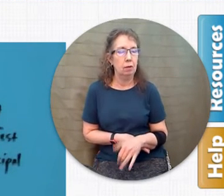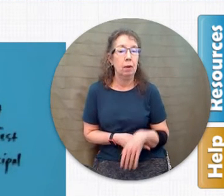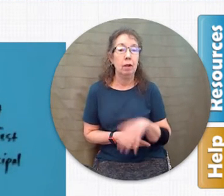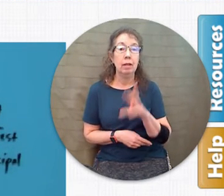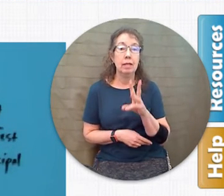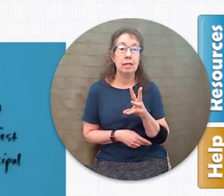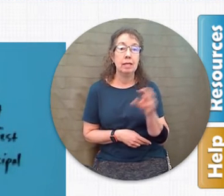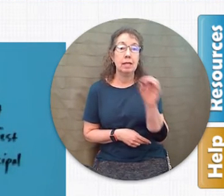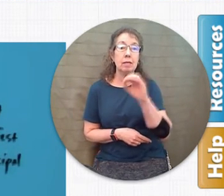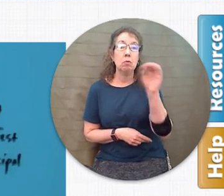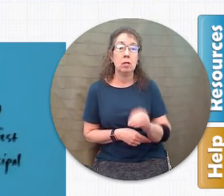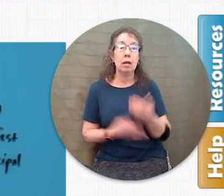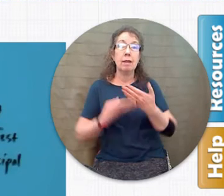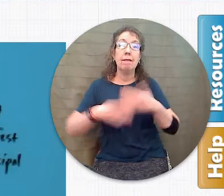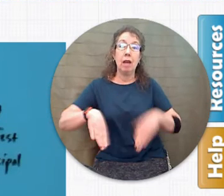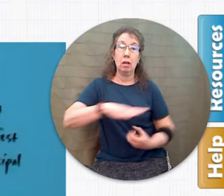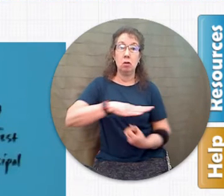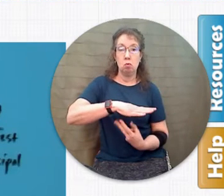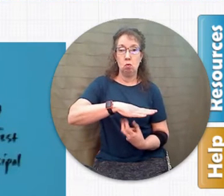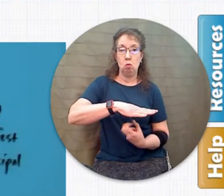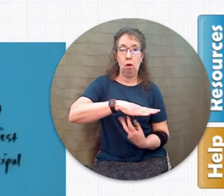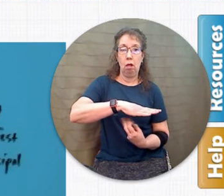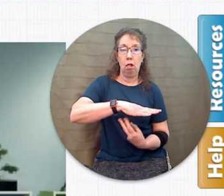we divide it by 12 because